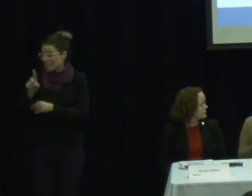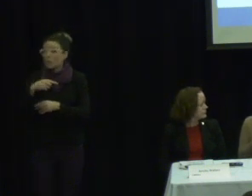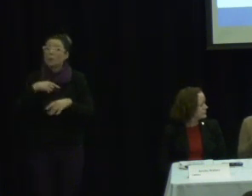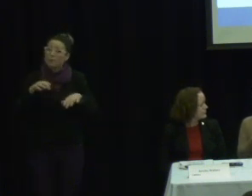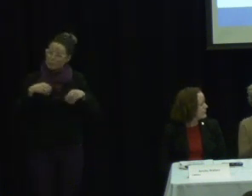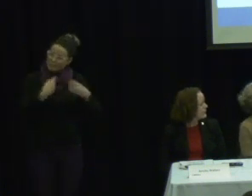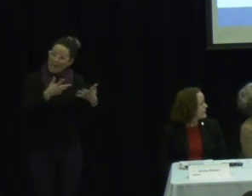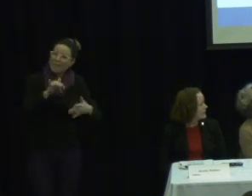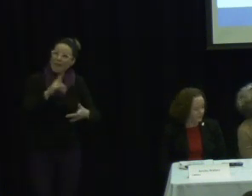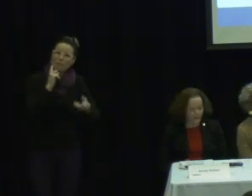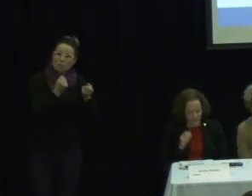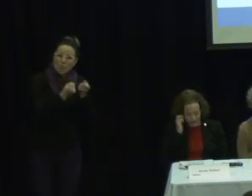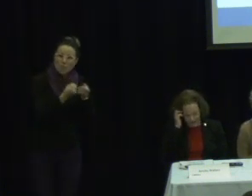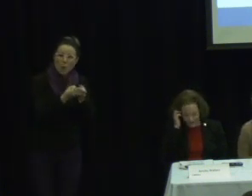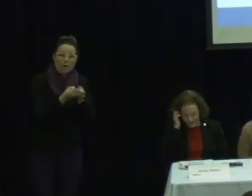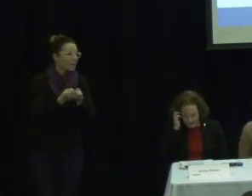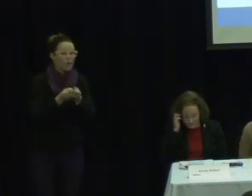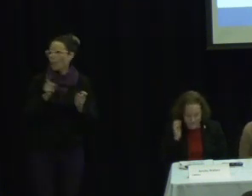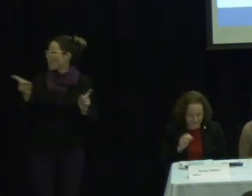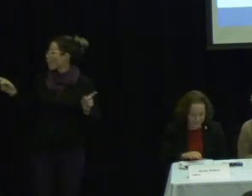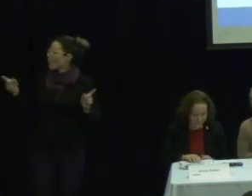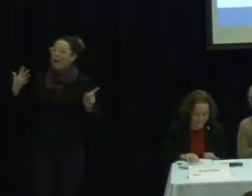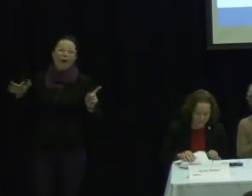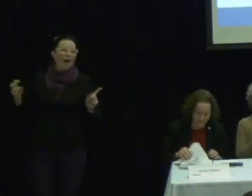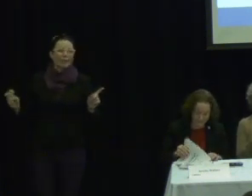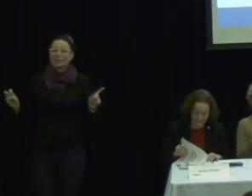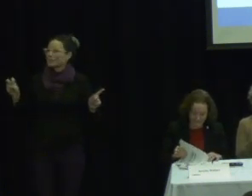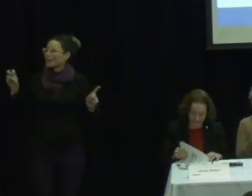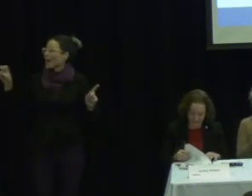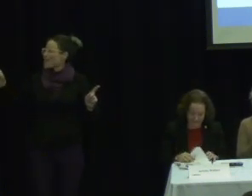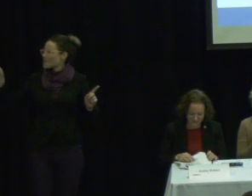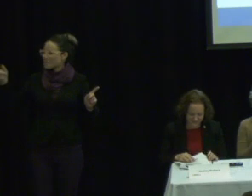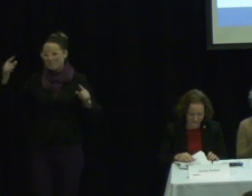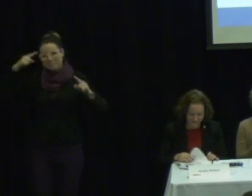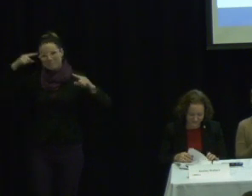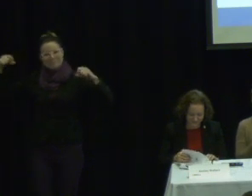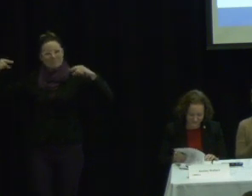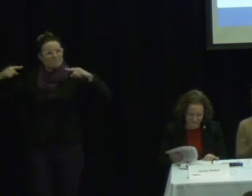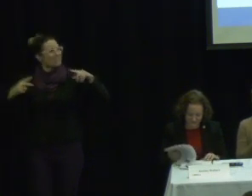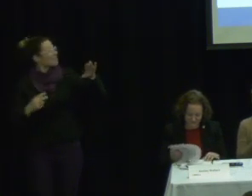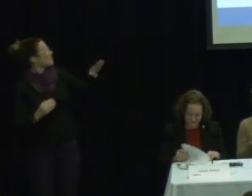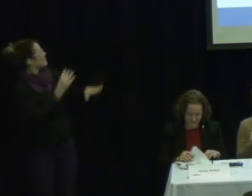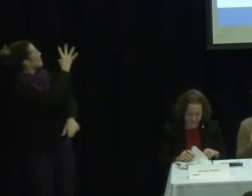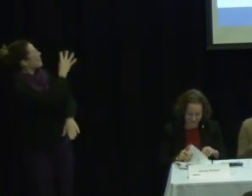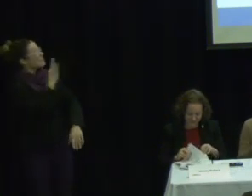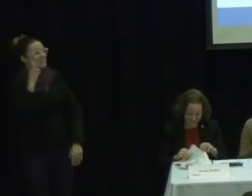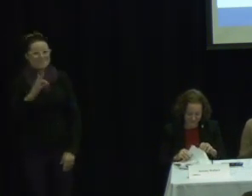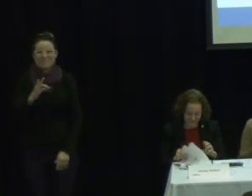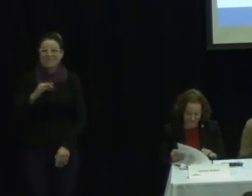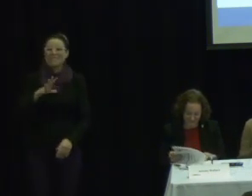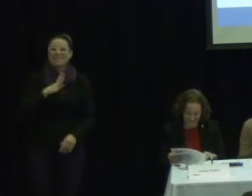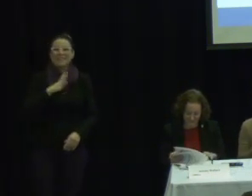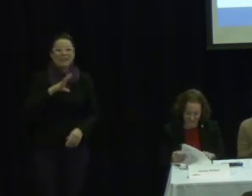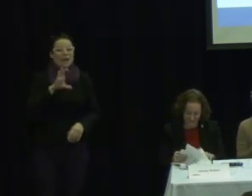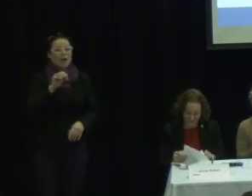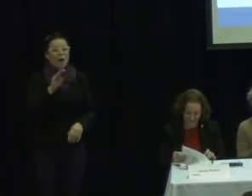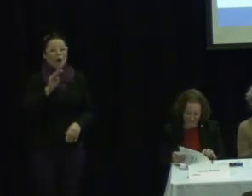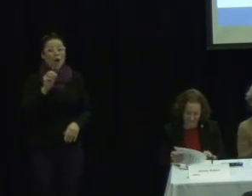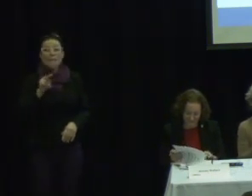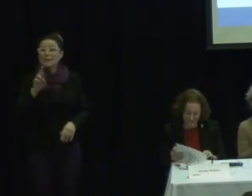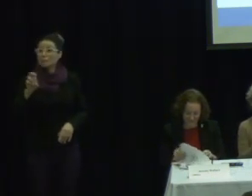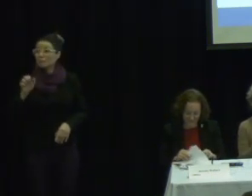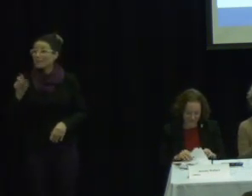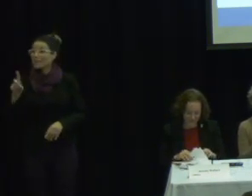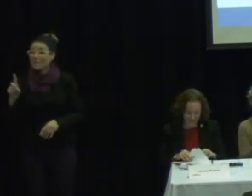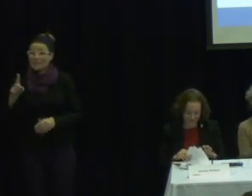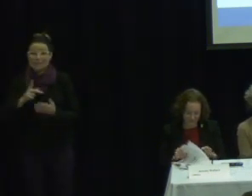So Stephen, you're ahead of me. The Common Read, this semester,